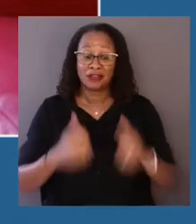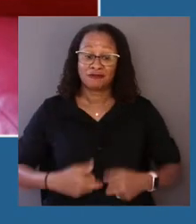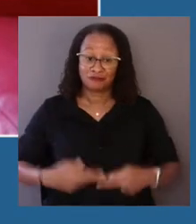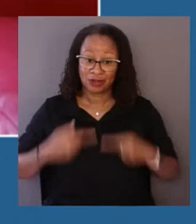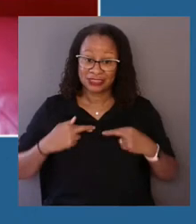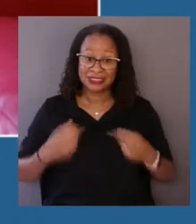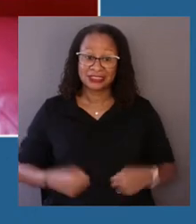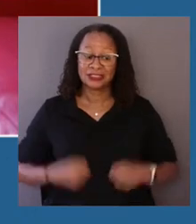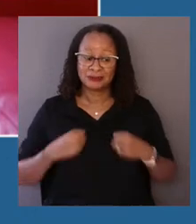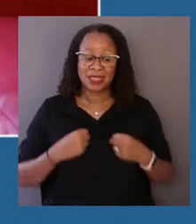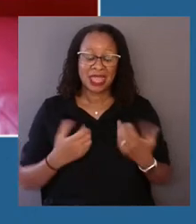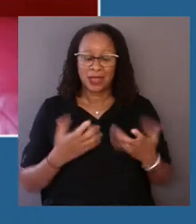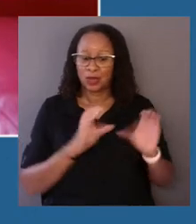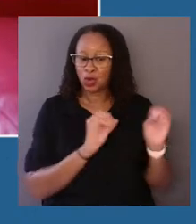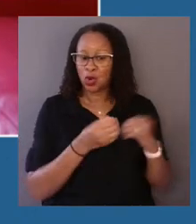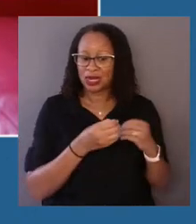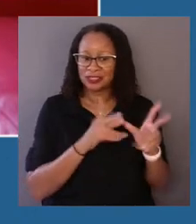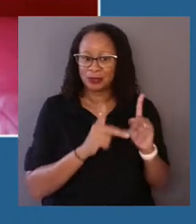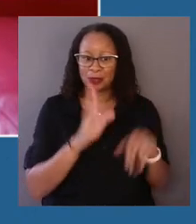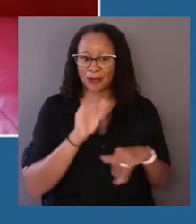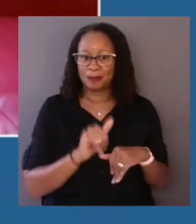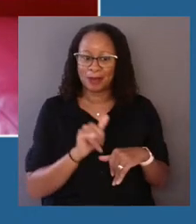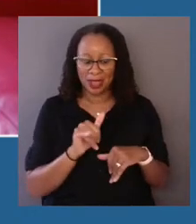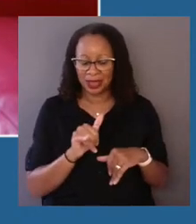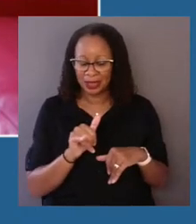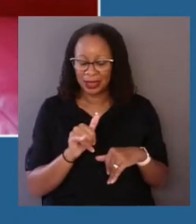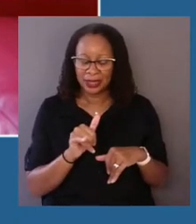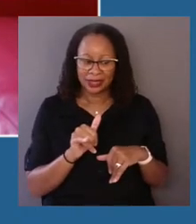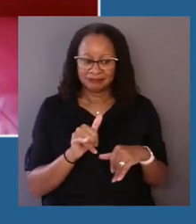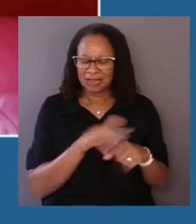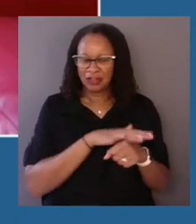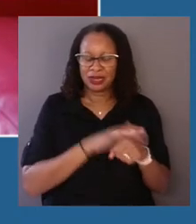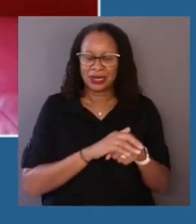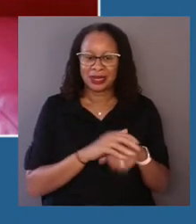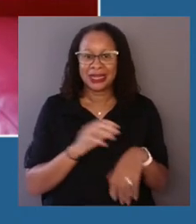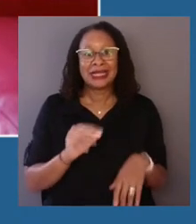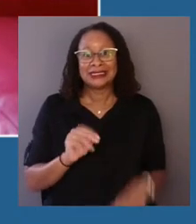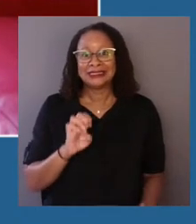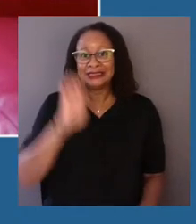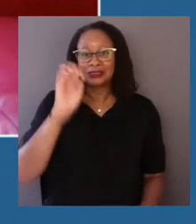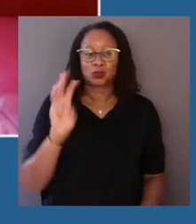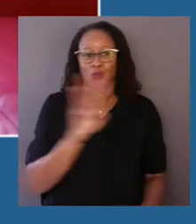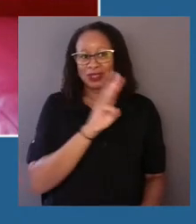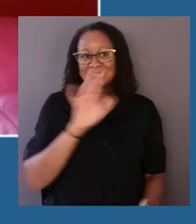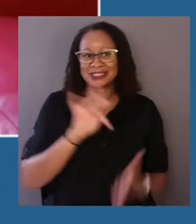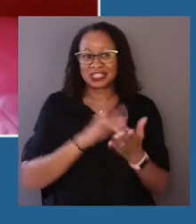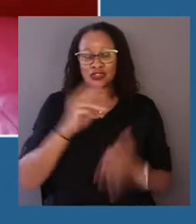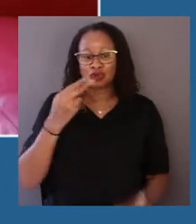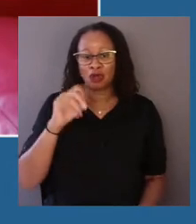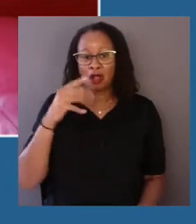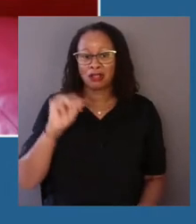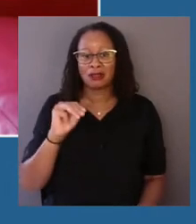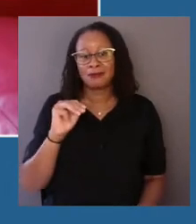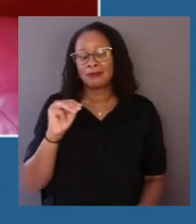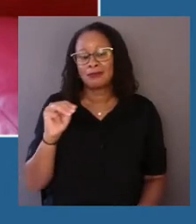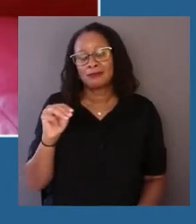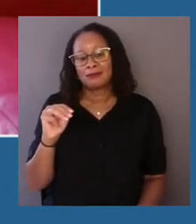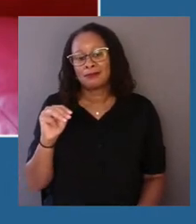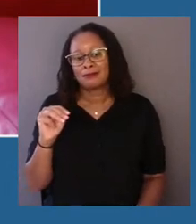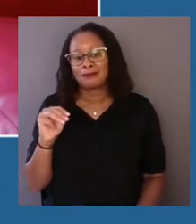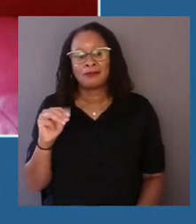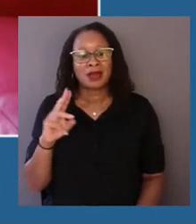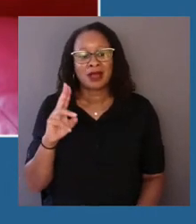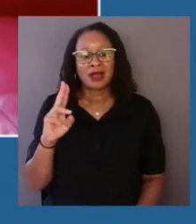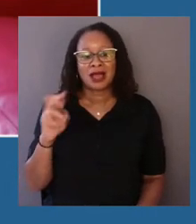neighborhood, so East, West, Central Harlem, Washington Heights, Inwood. So we had four distinct sets of organizing